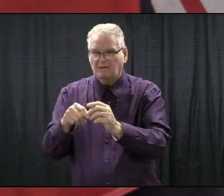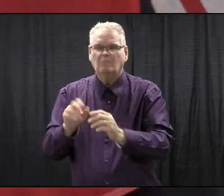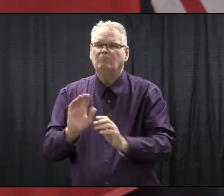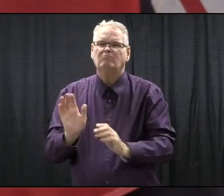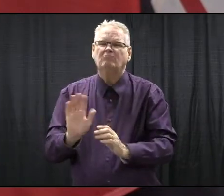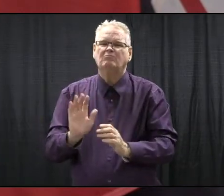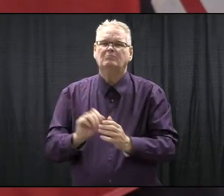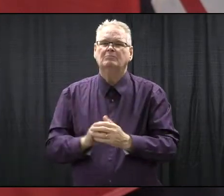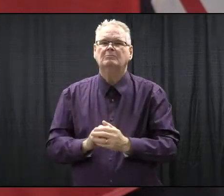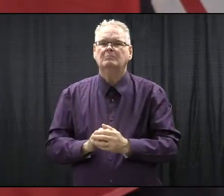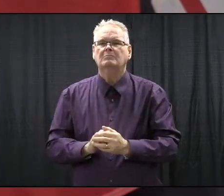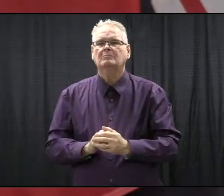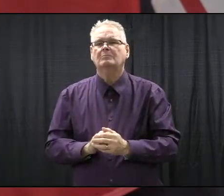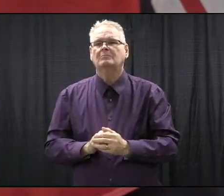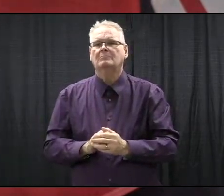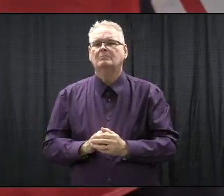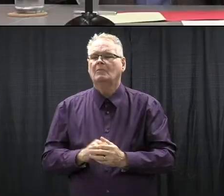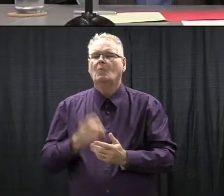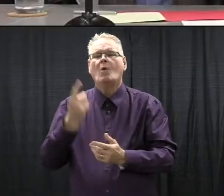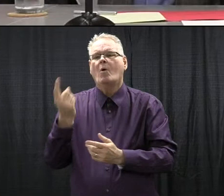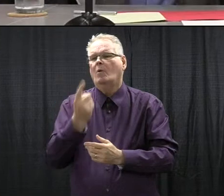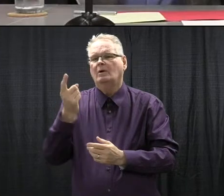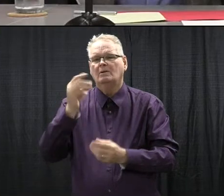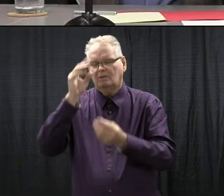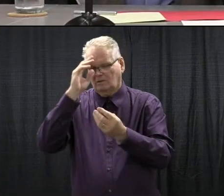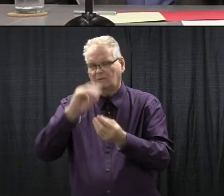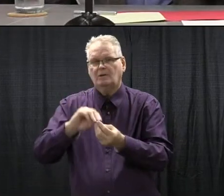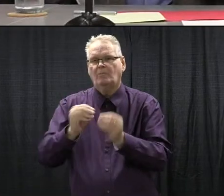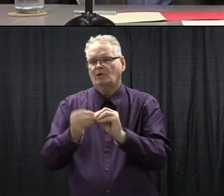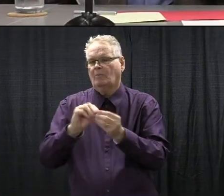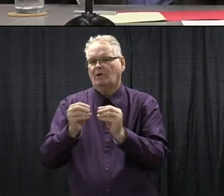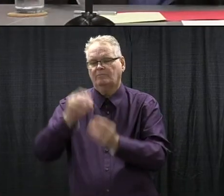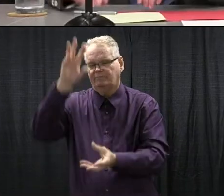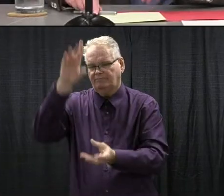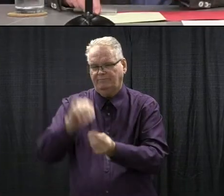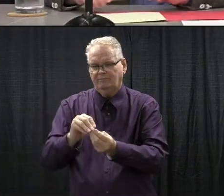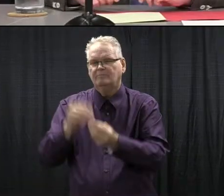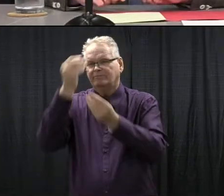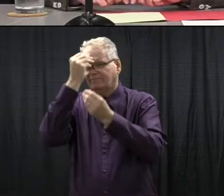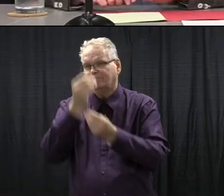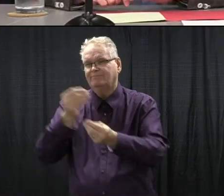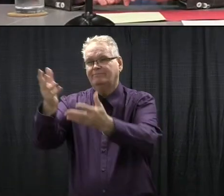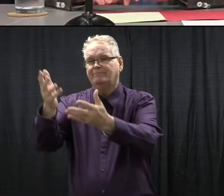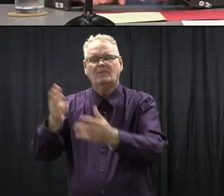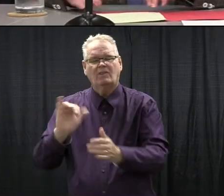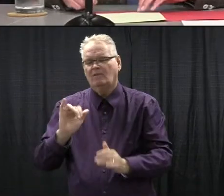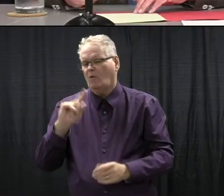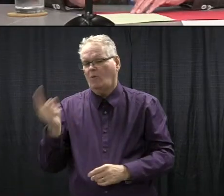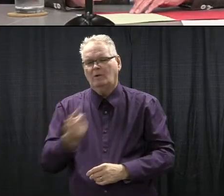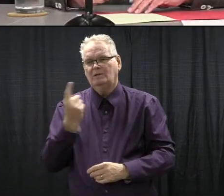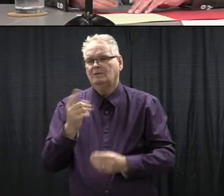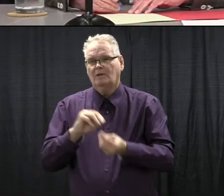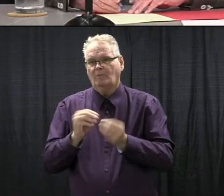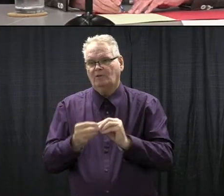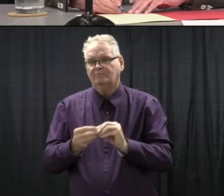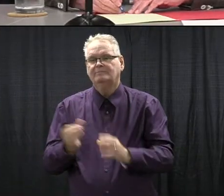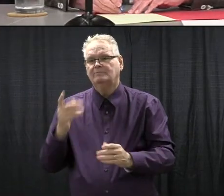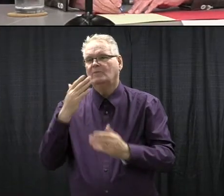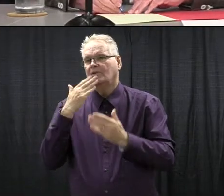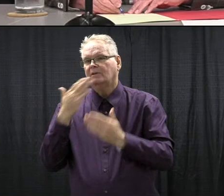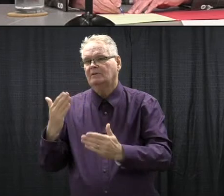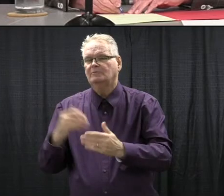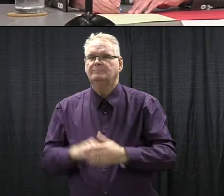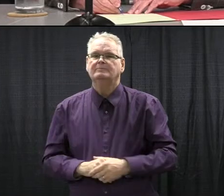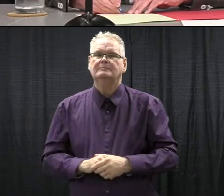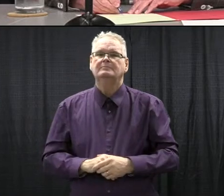your colleagues. Okay, thank you. Our next questions are from Richard Duggan with VOCM.